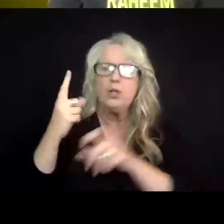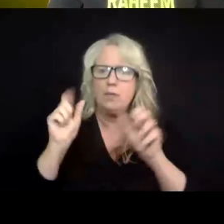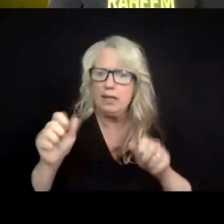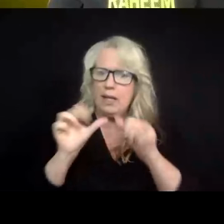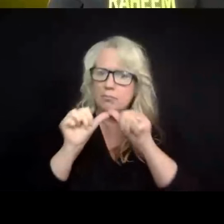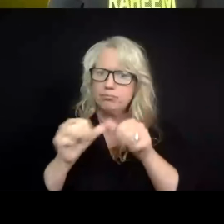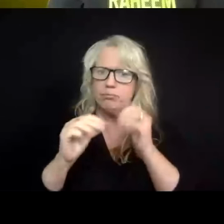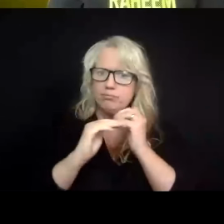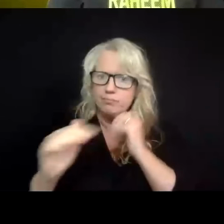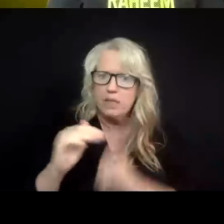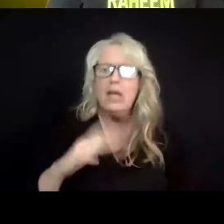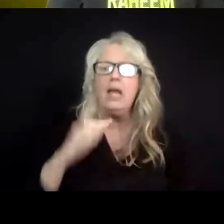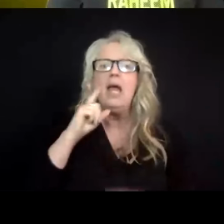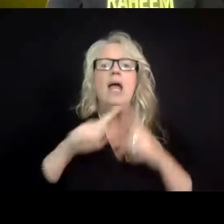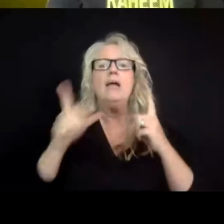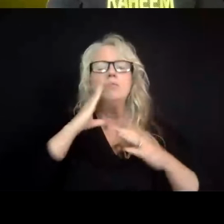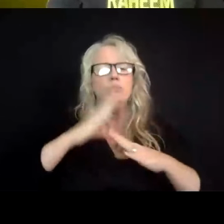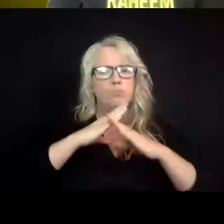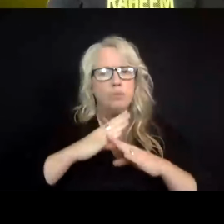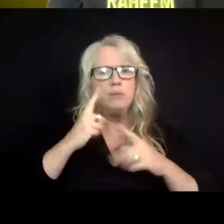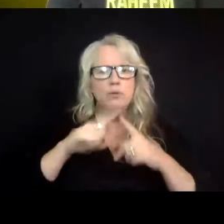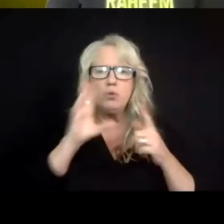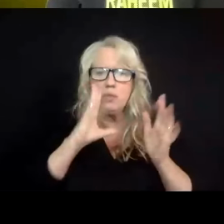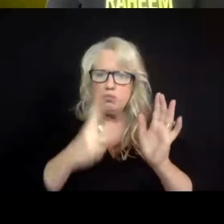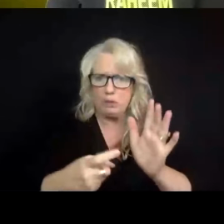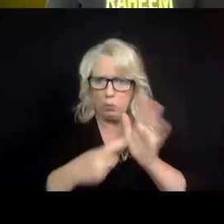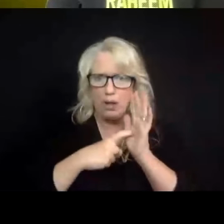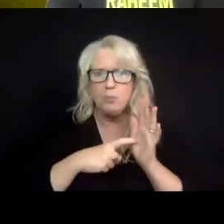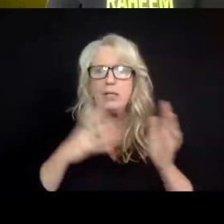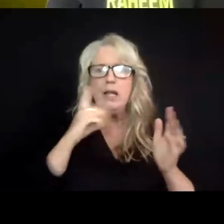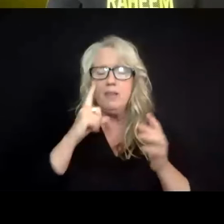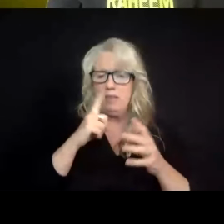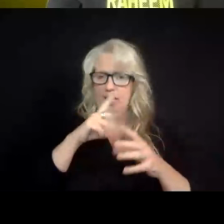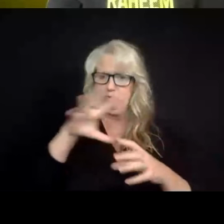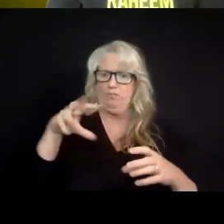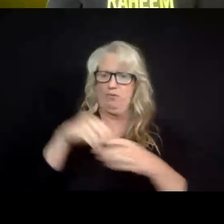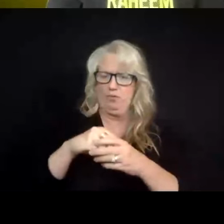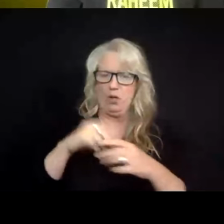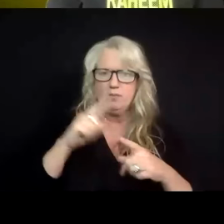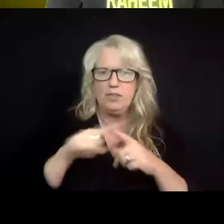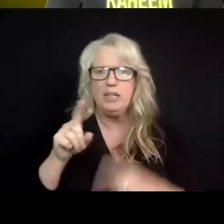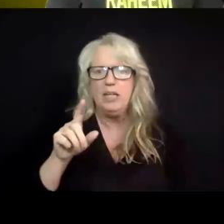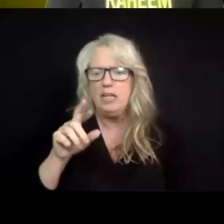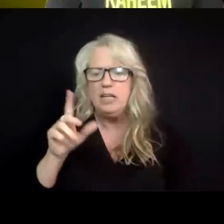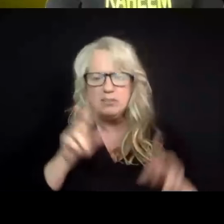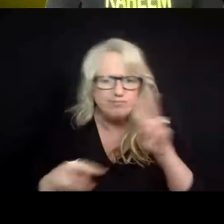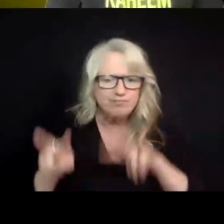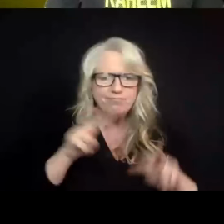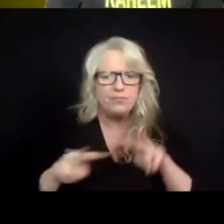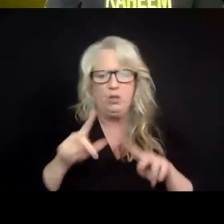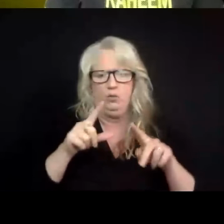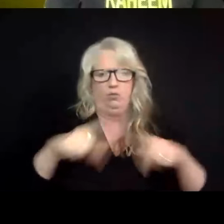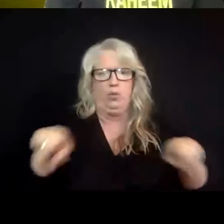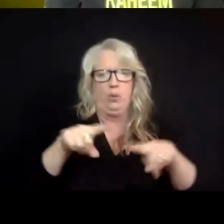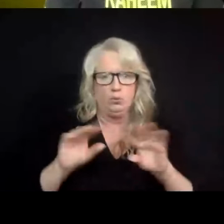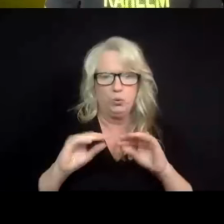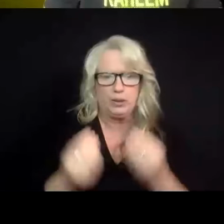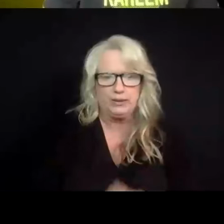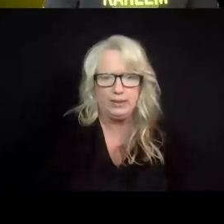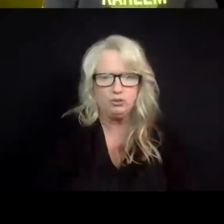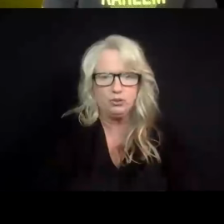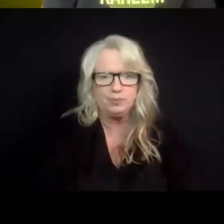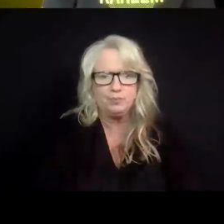of course, relax the prohibitive reporting requirements that are rooted in surveillance specifically for these organizations. You